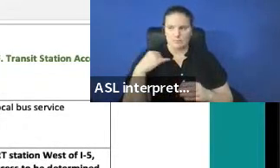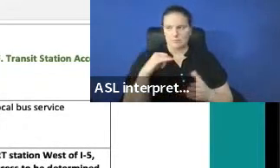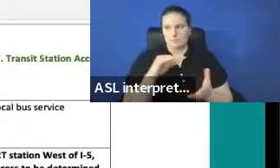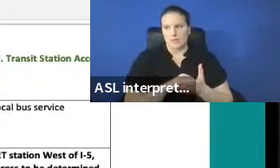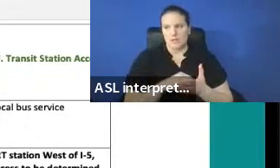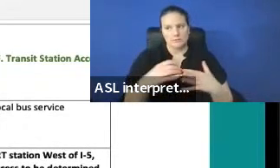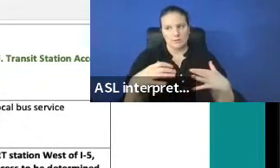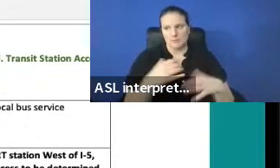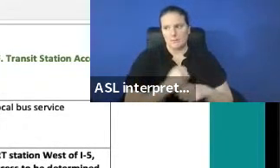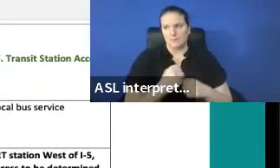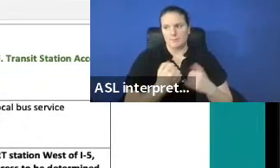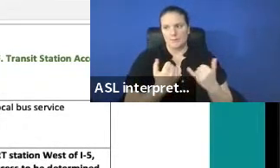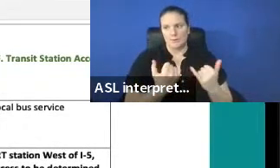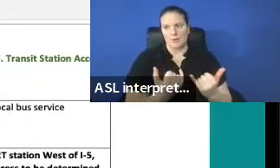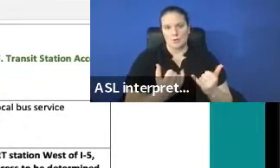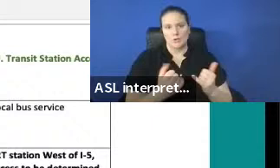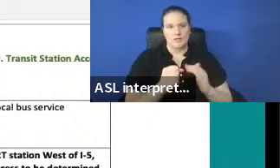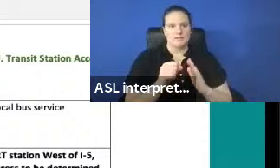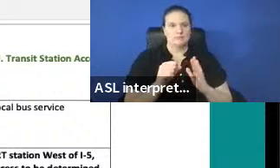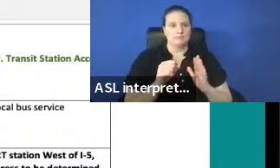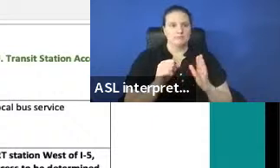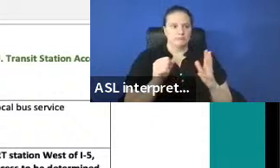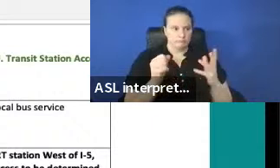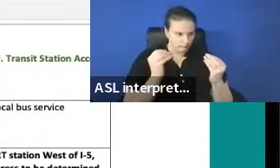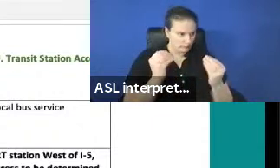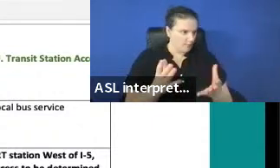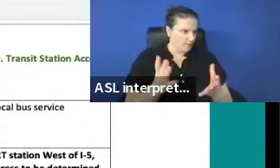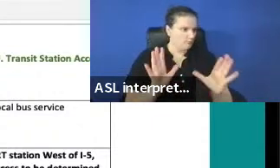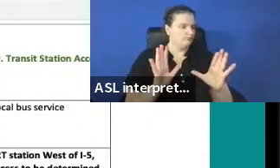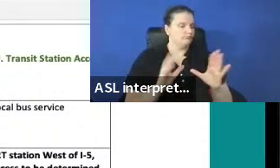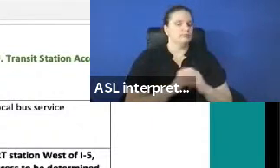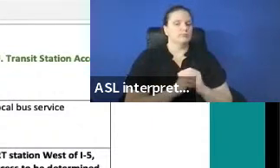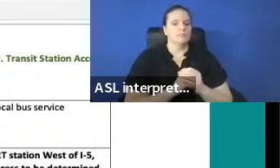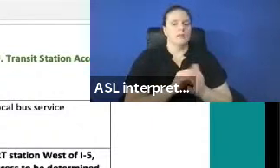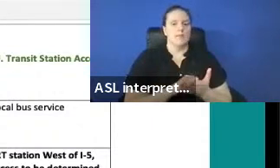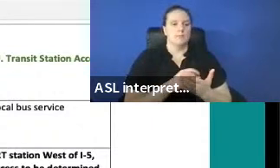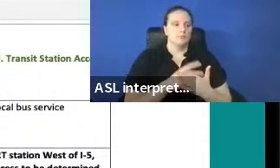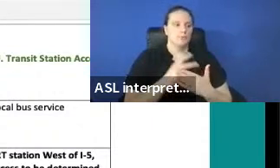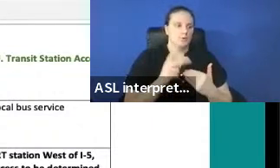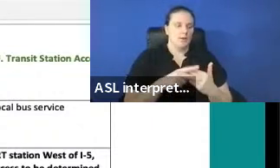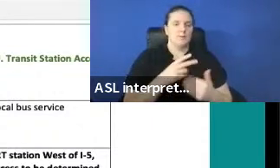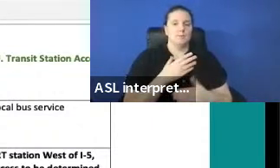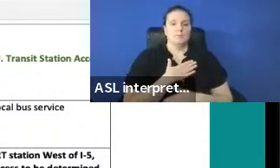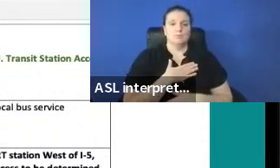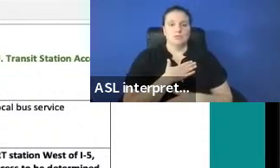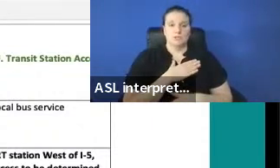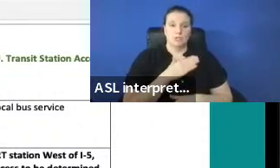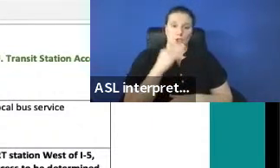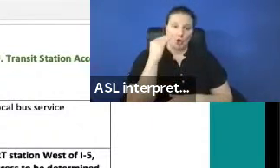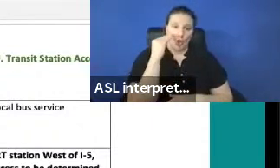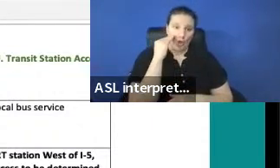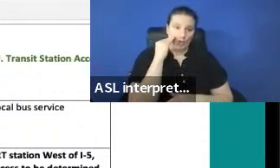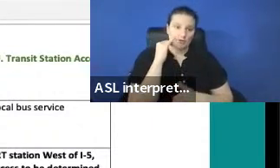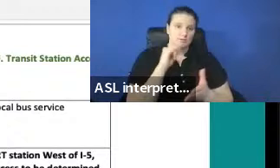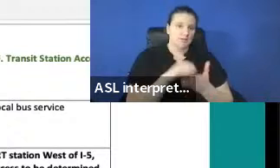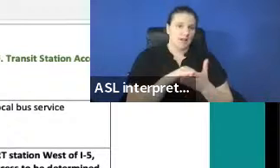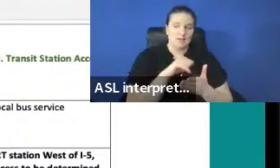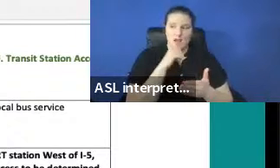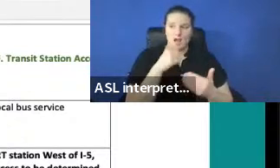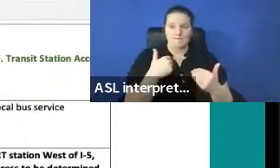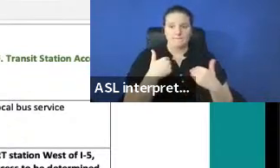up the current state of the information. The program appreciates and acknowledges that it doesn't